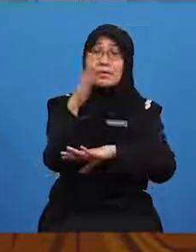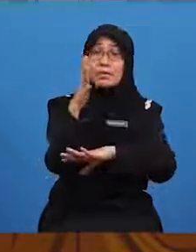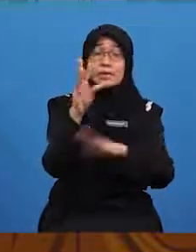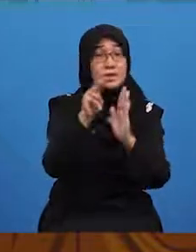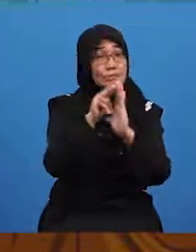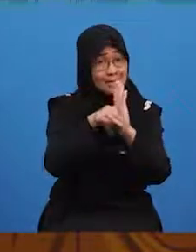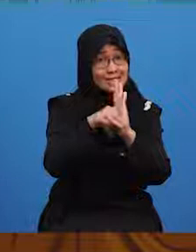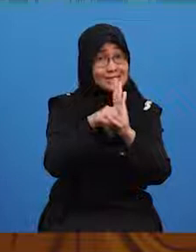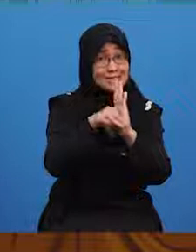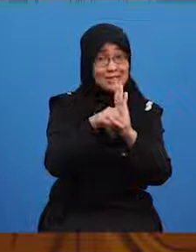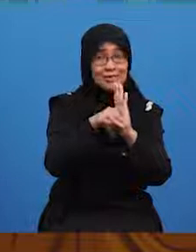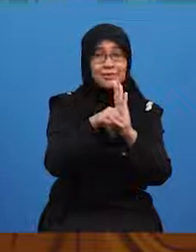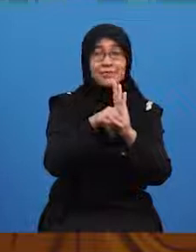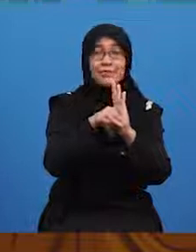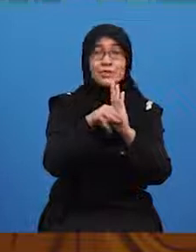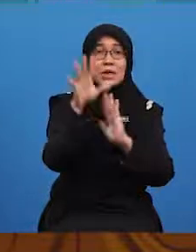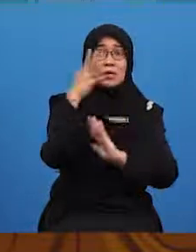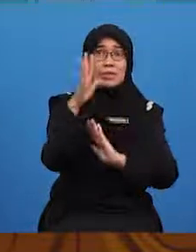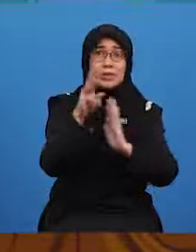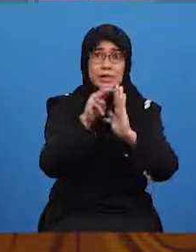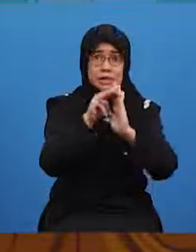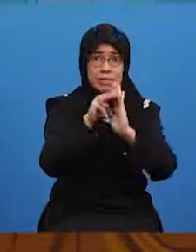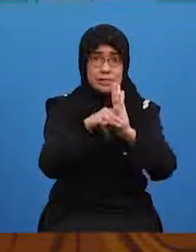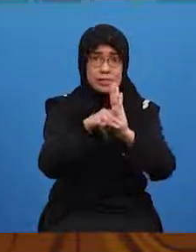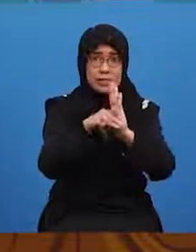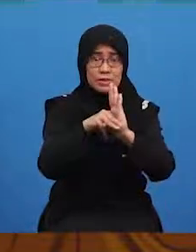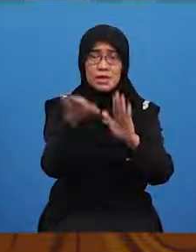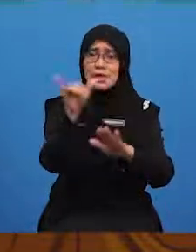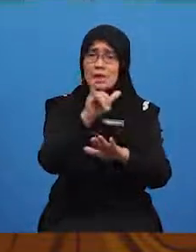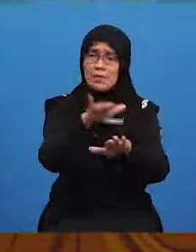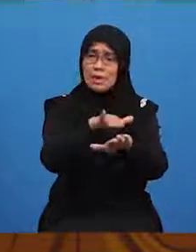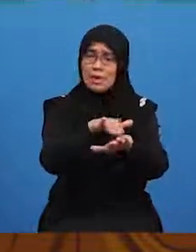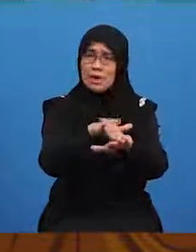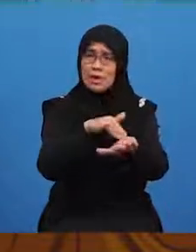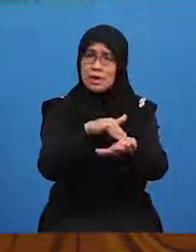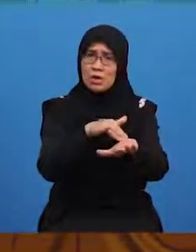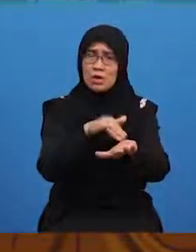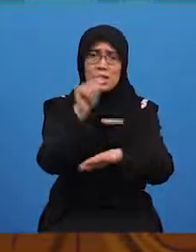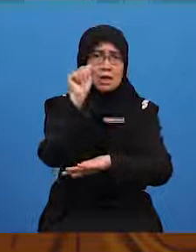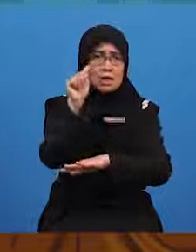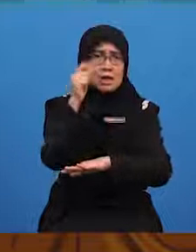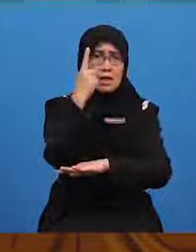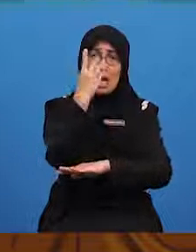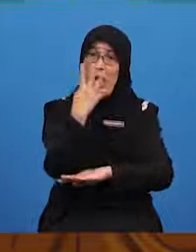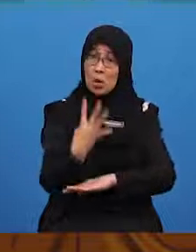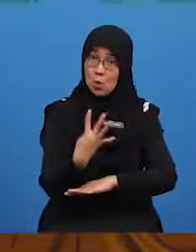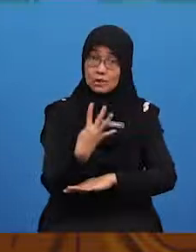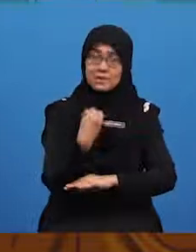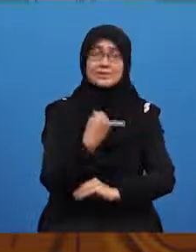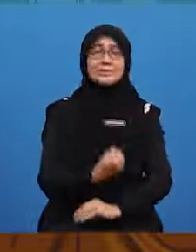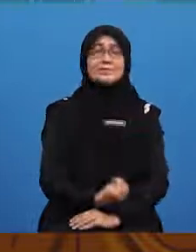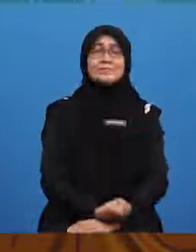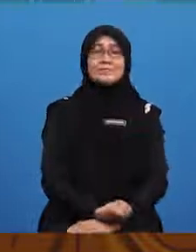long hand is pointing at 15 minutes. 15 minutes is also